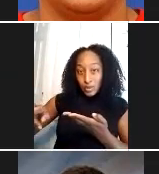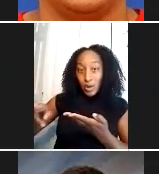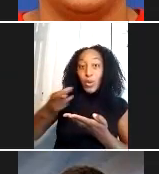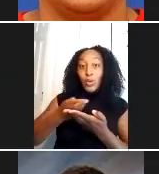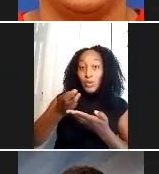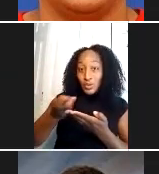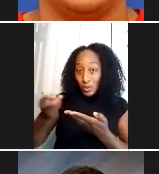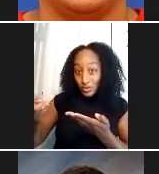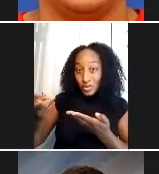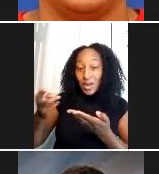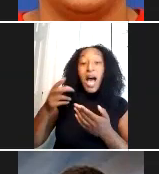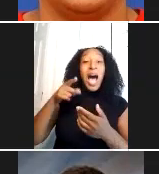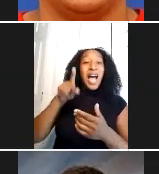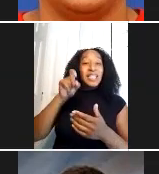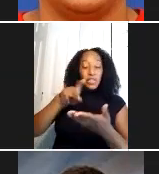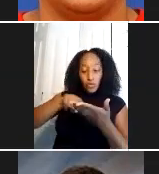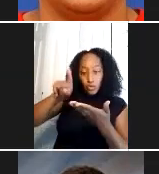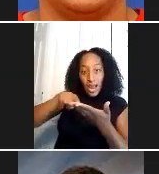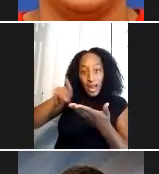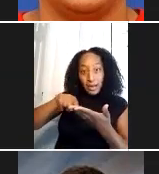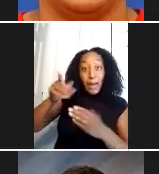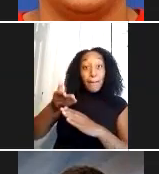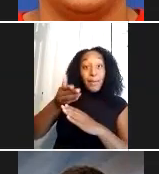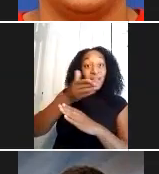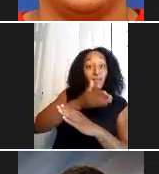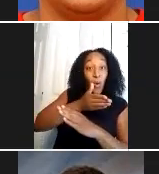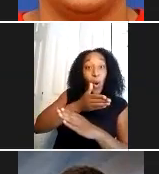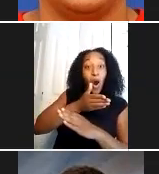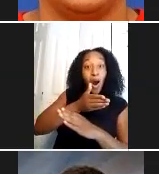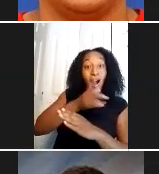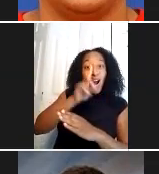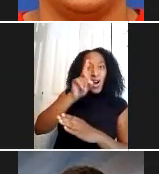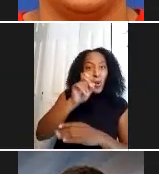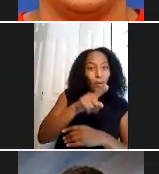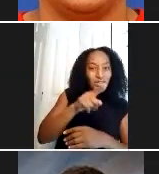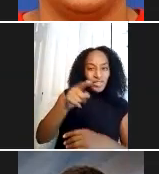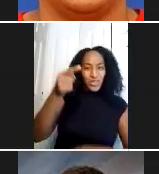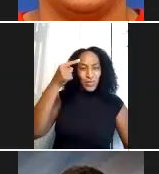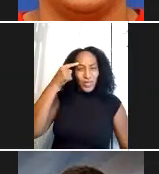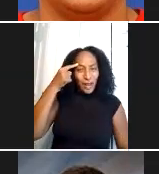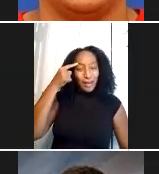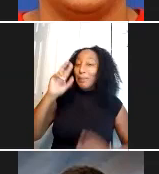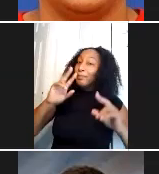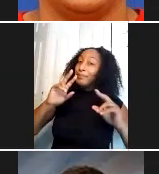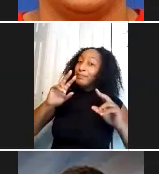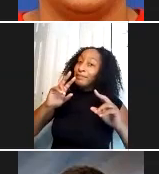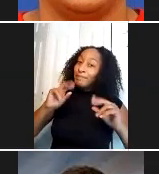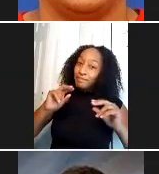question, but in many in many